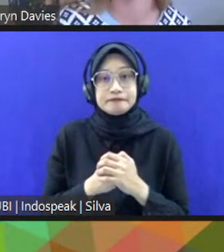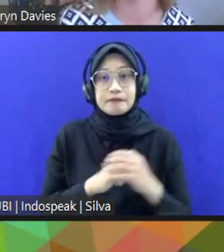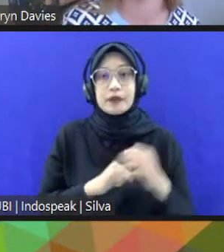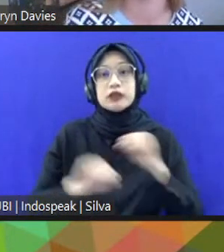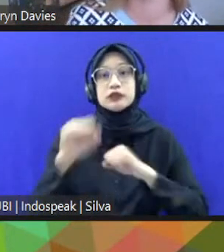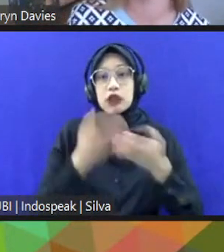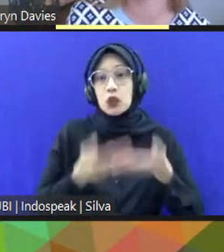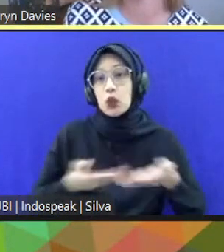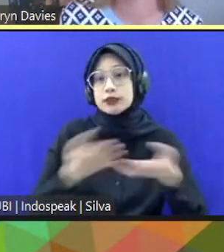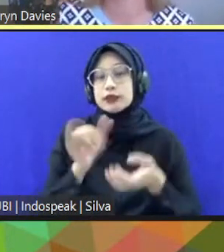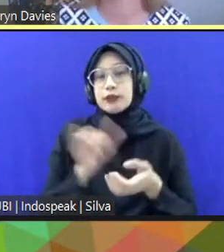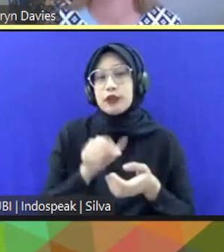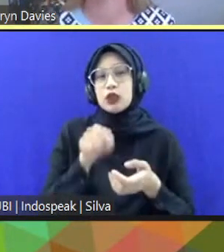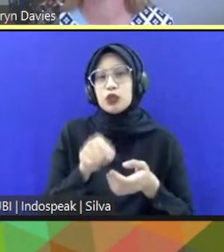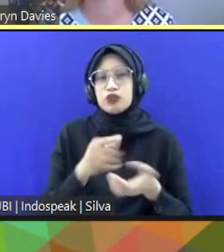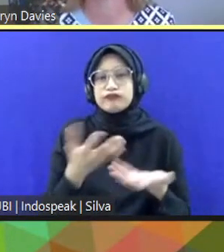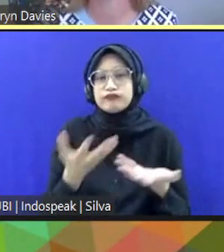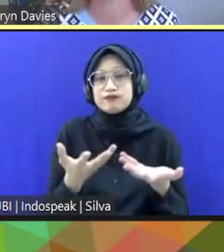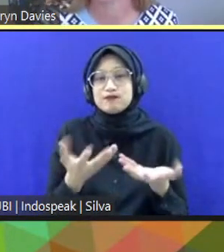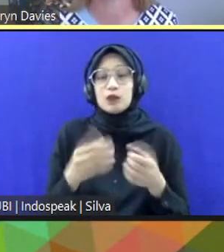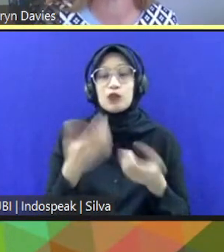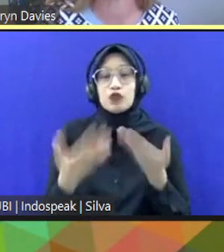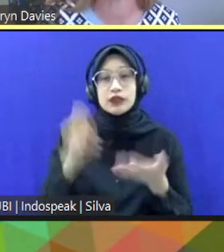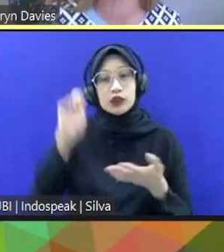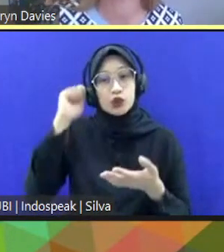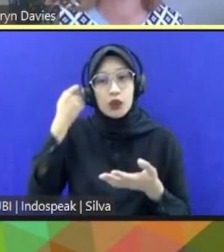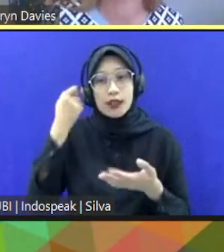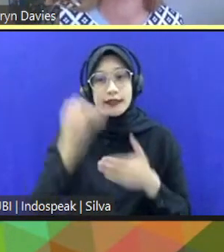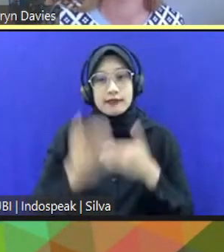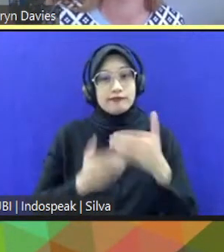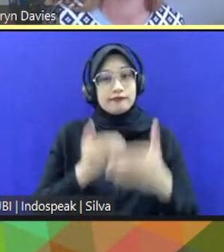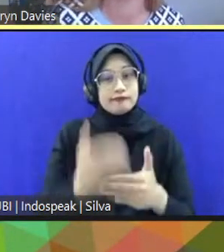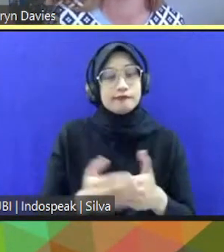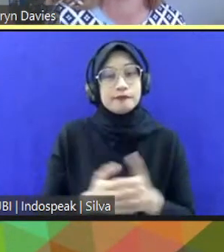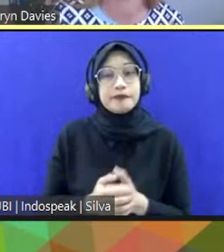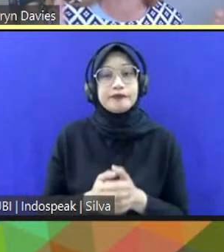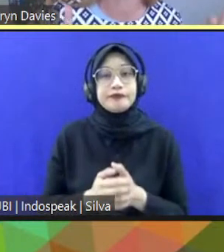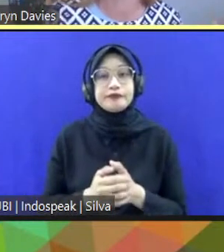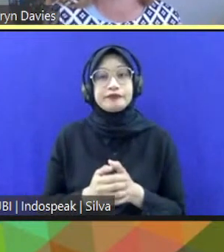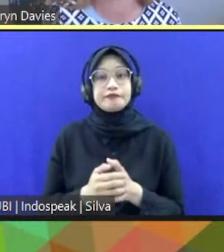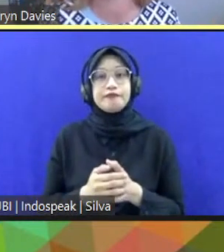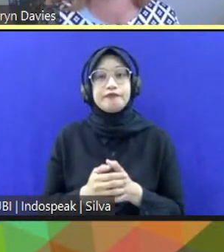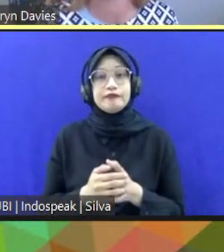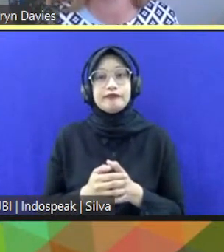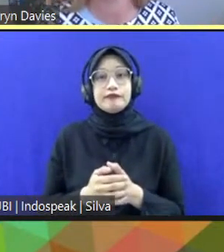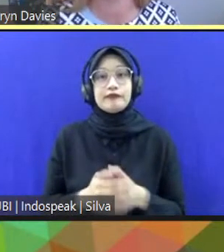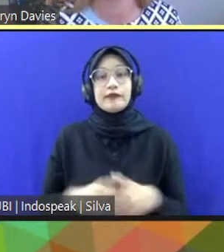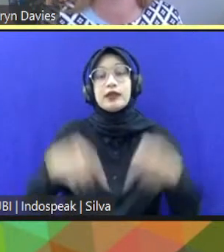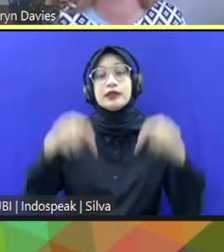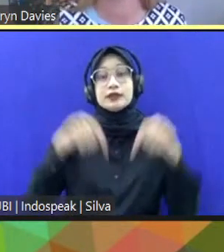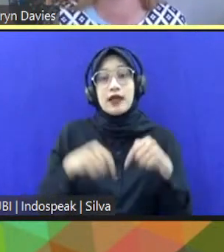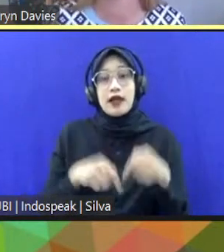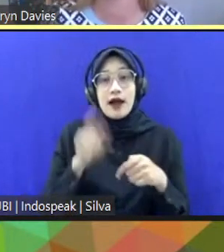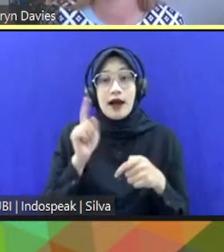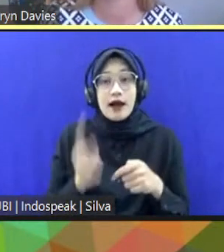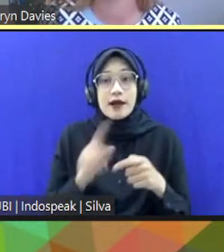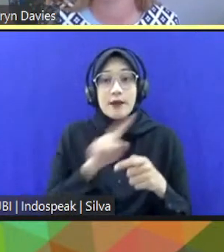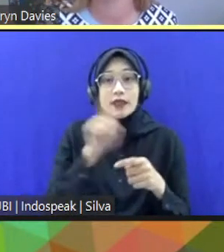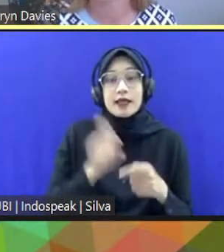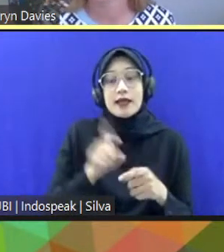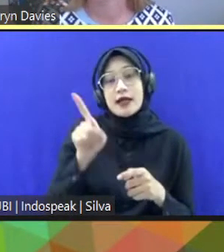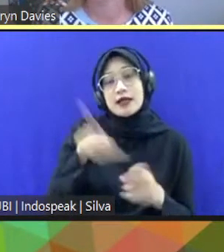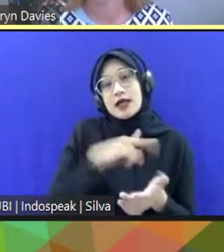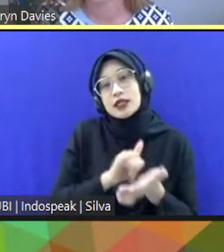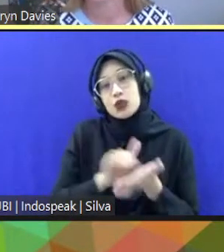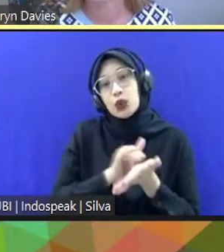Yeah, thank you. Both good answers. Now we have a question from our live YouTube screening. Hi to everybody who's watching